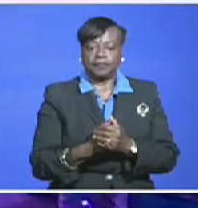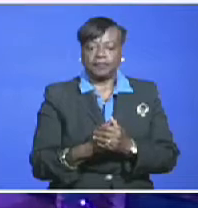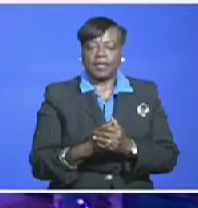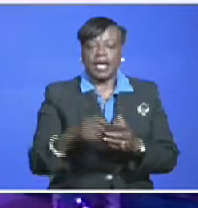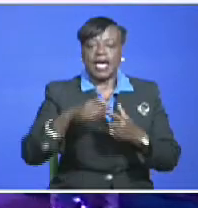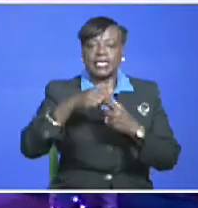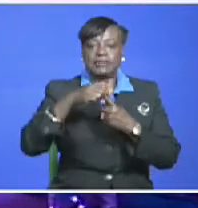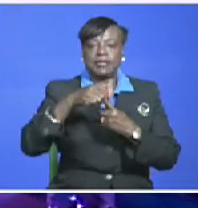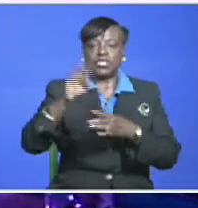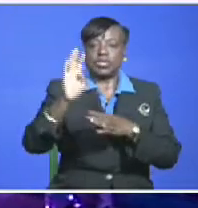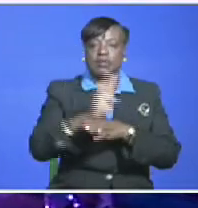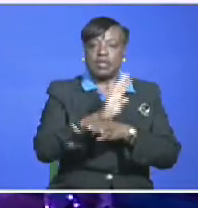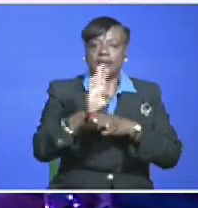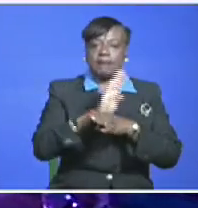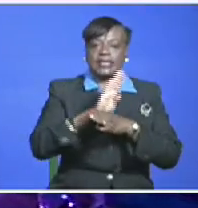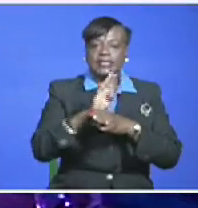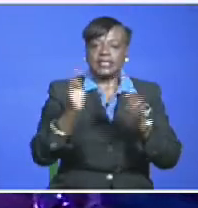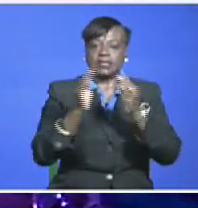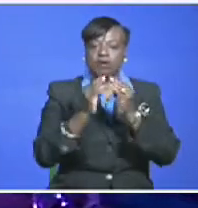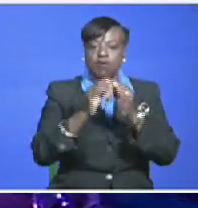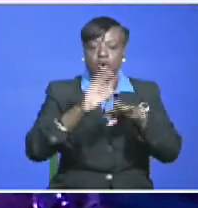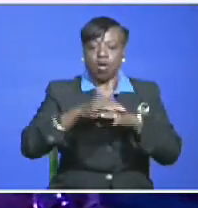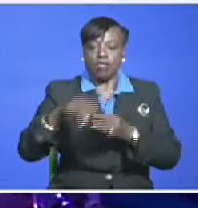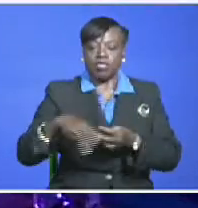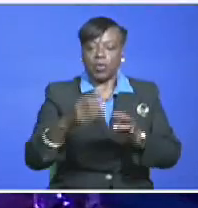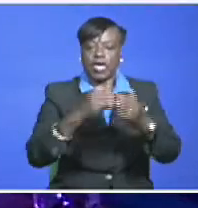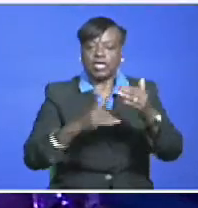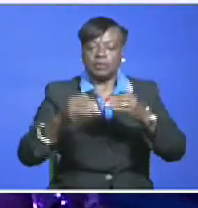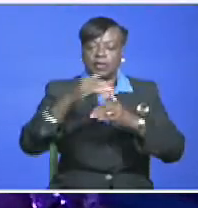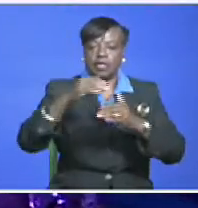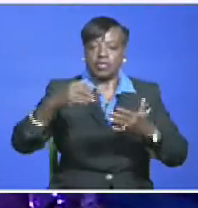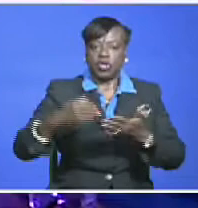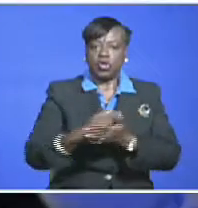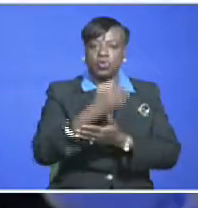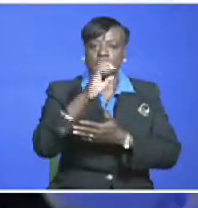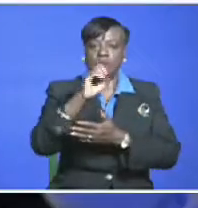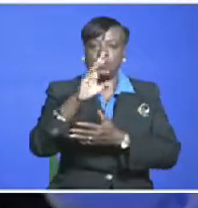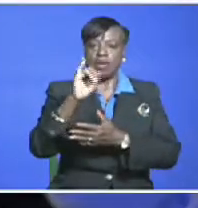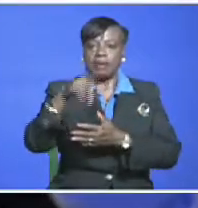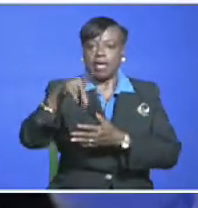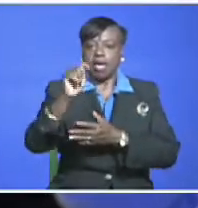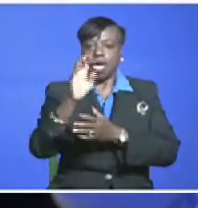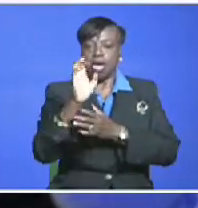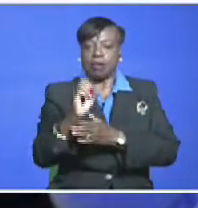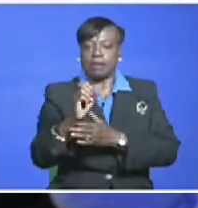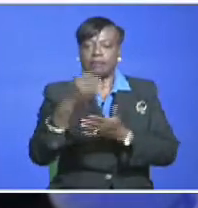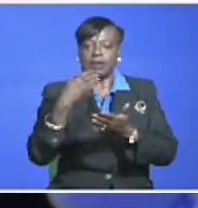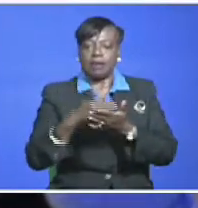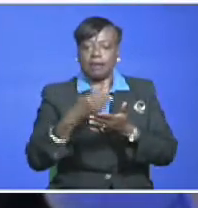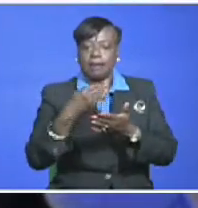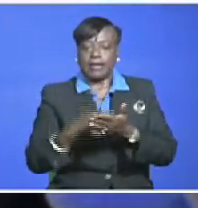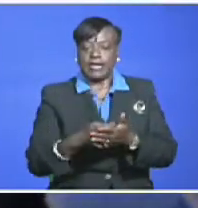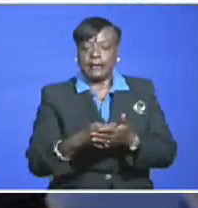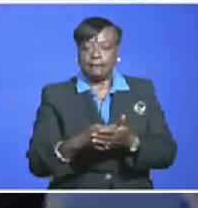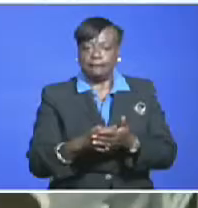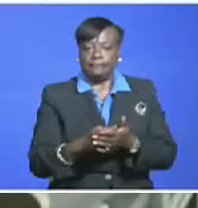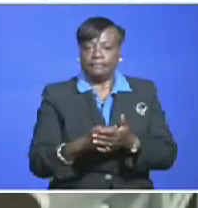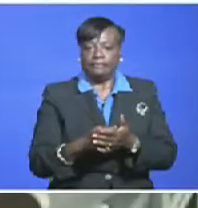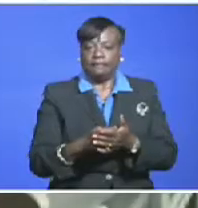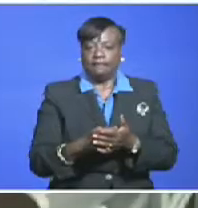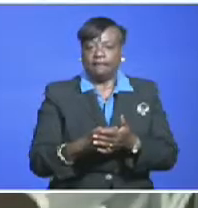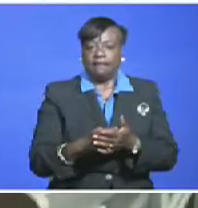A special business conference underway that is promoting the new cryptocurrencies. The three-day event has attracted institutional